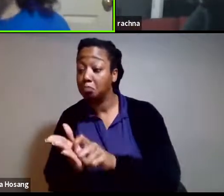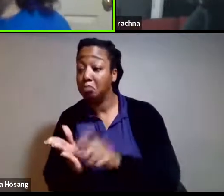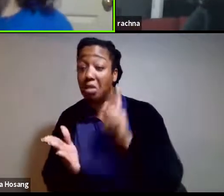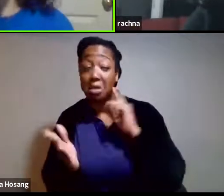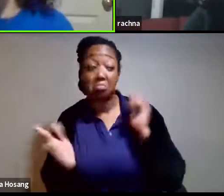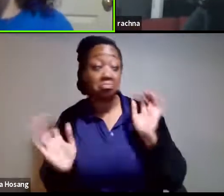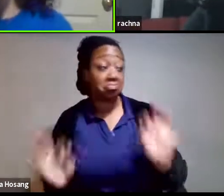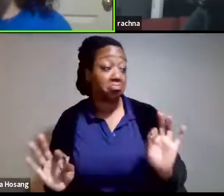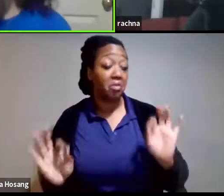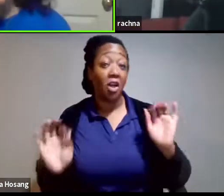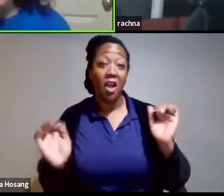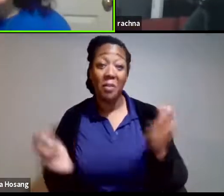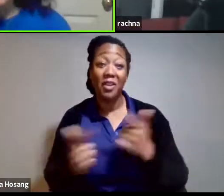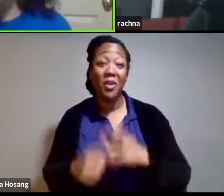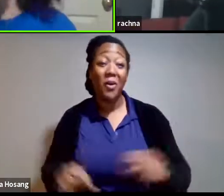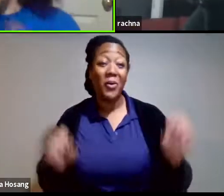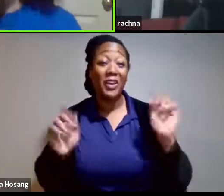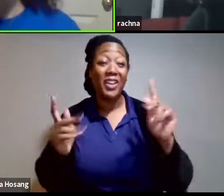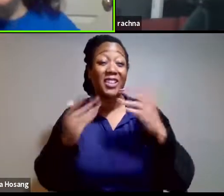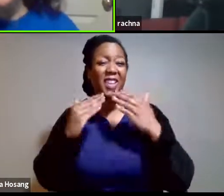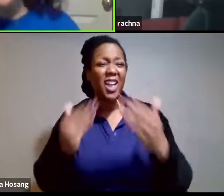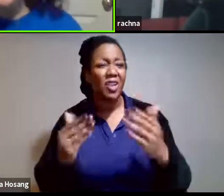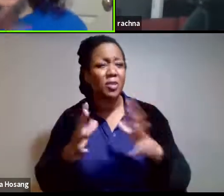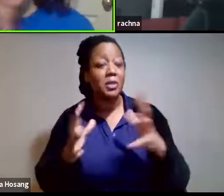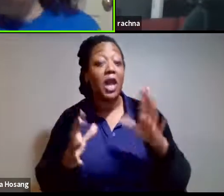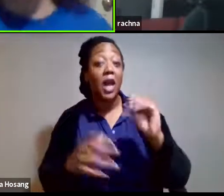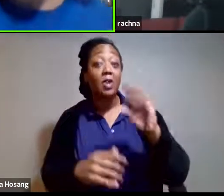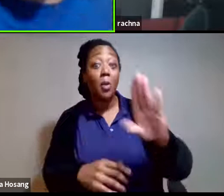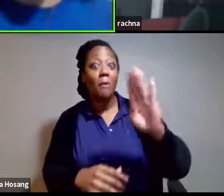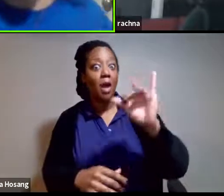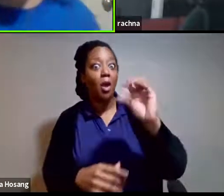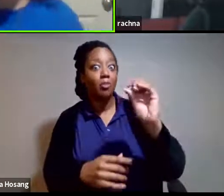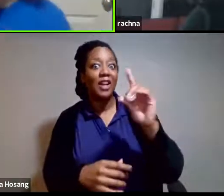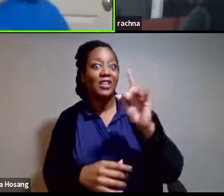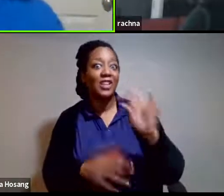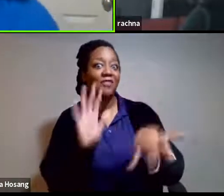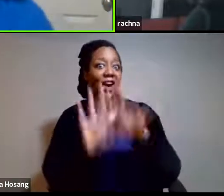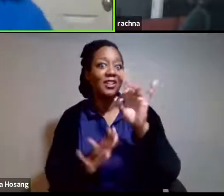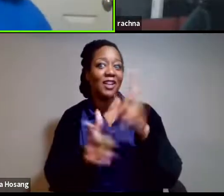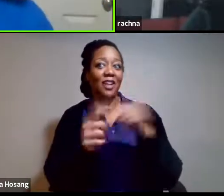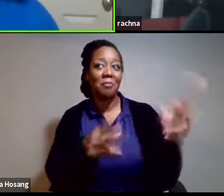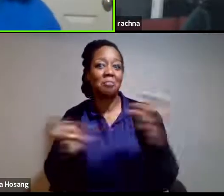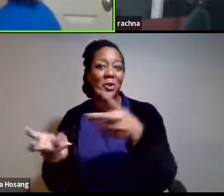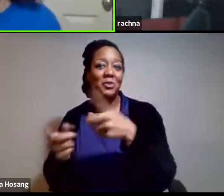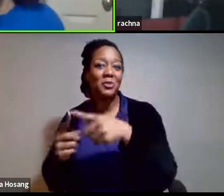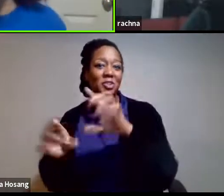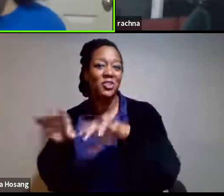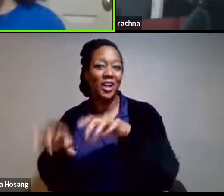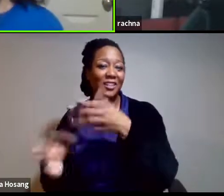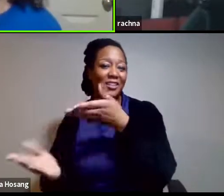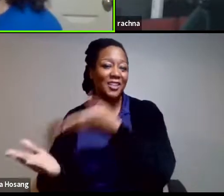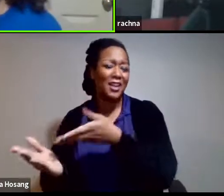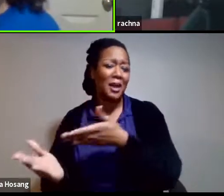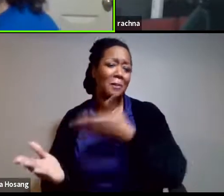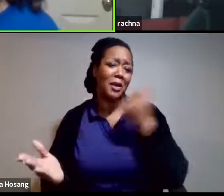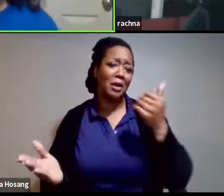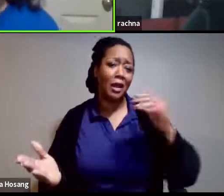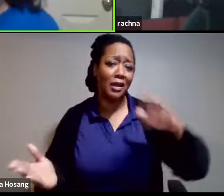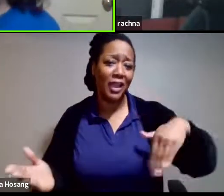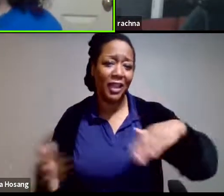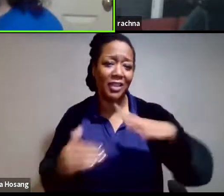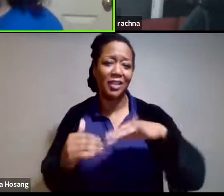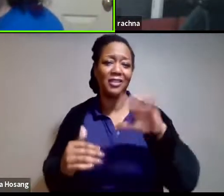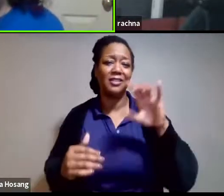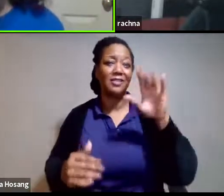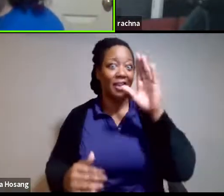all. So thank you so much. I did find your bio and put it into the chat. Better late than never. Thank you